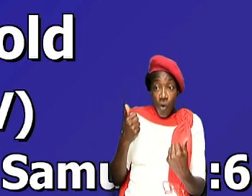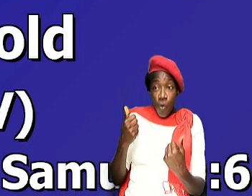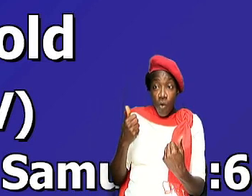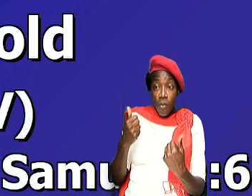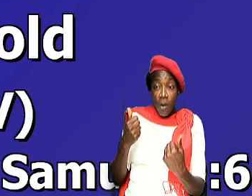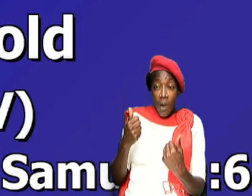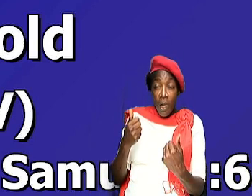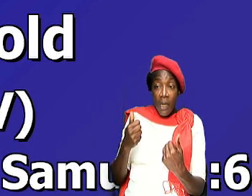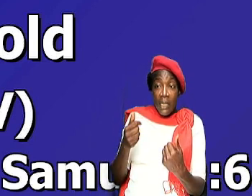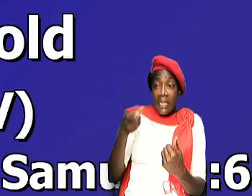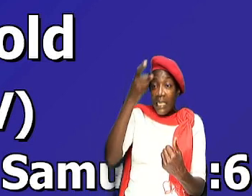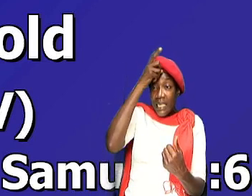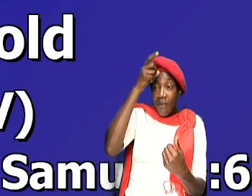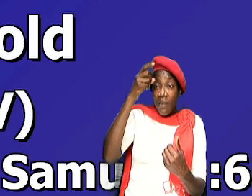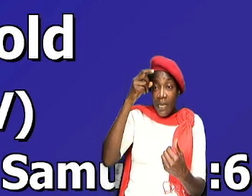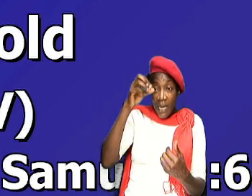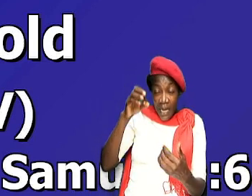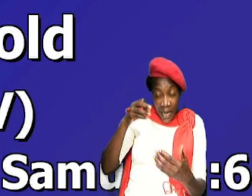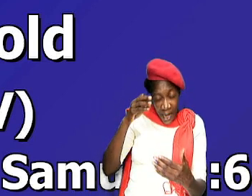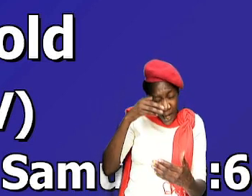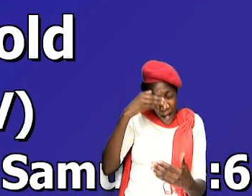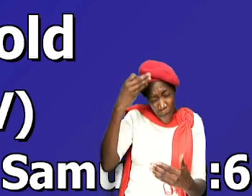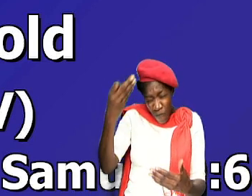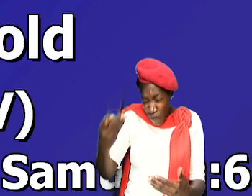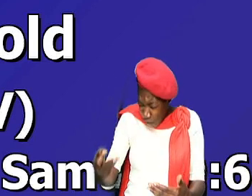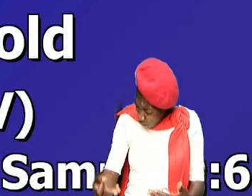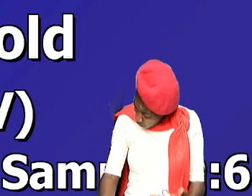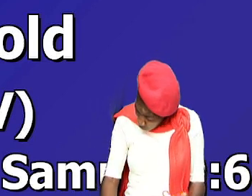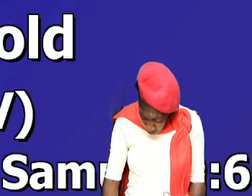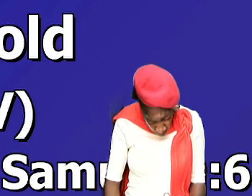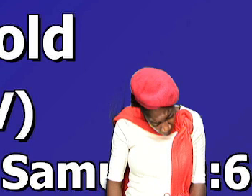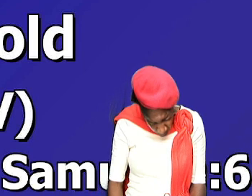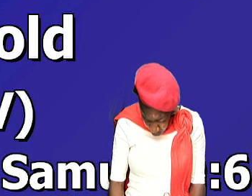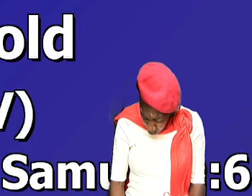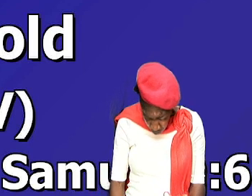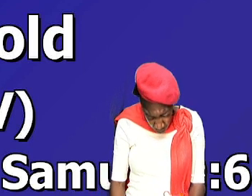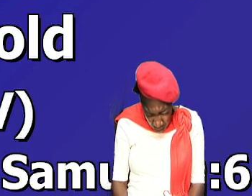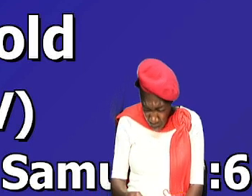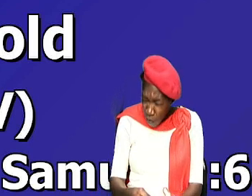face and did reverence. You know why I'm doing this?